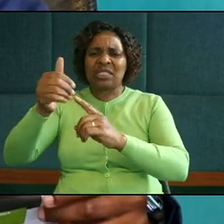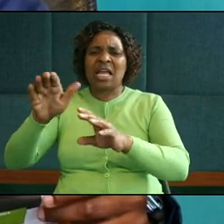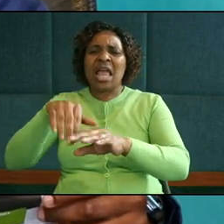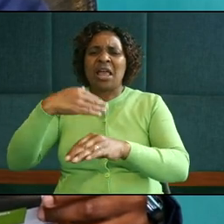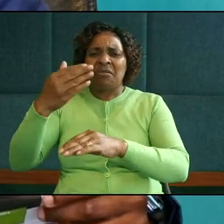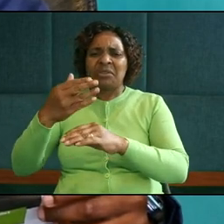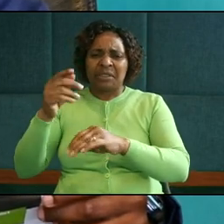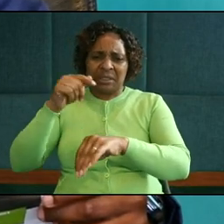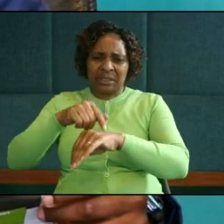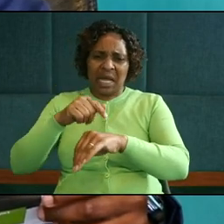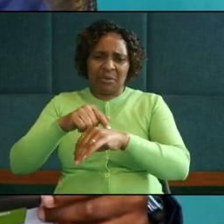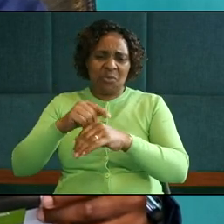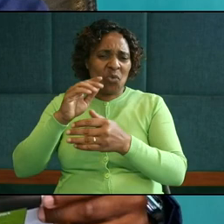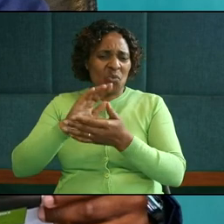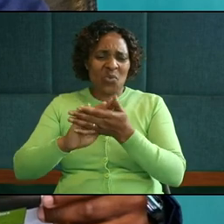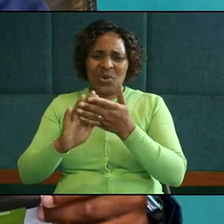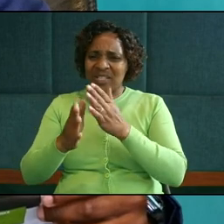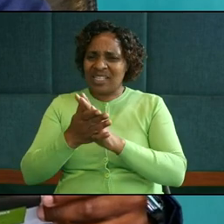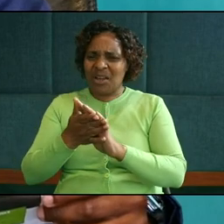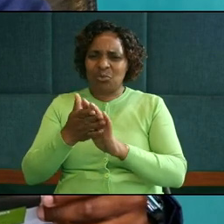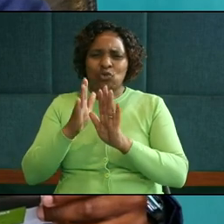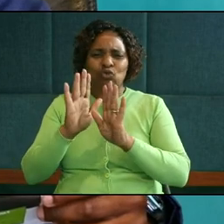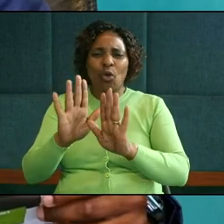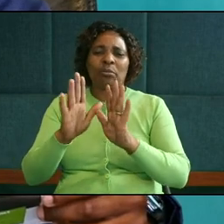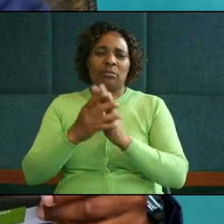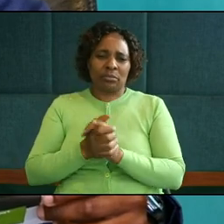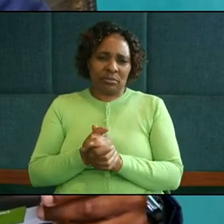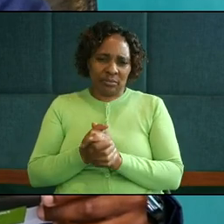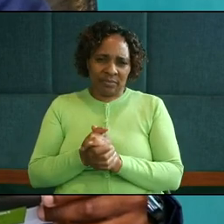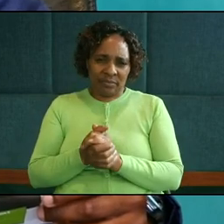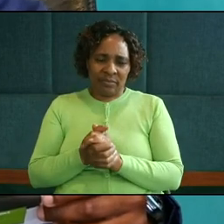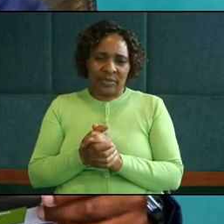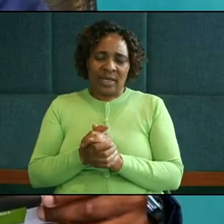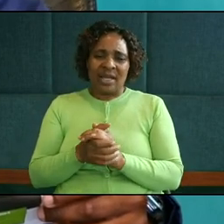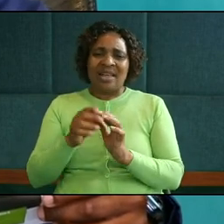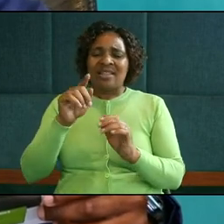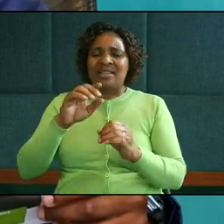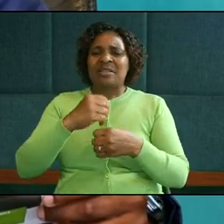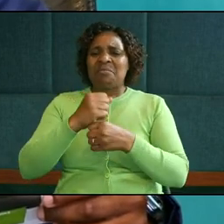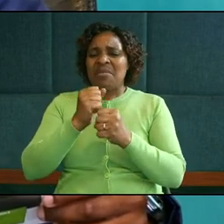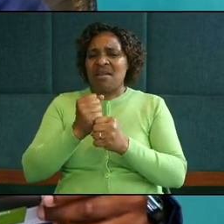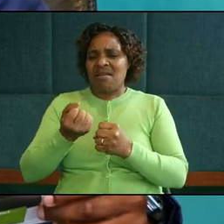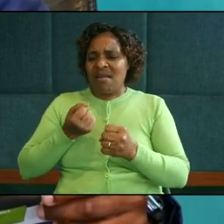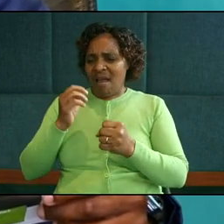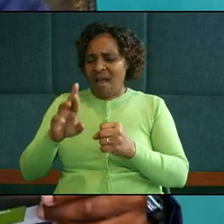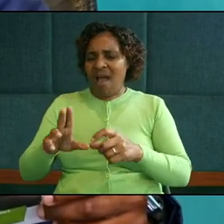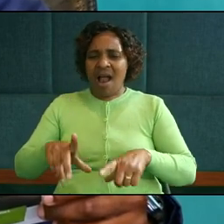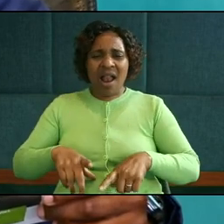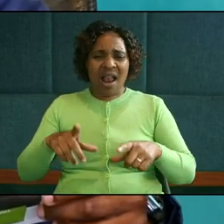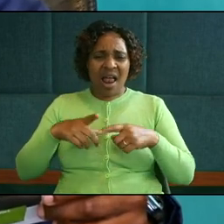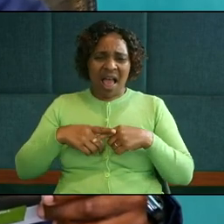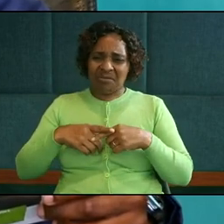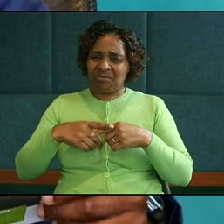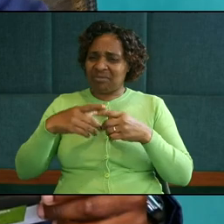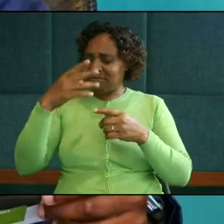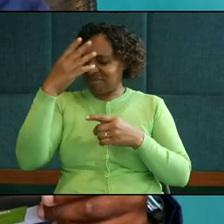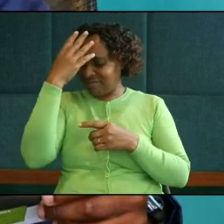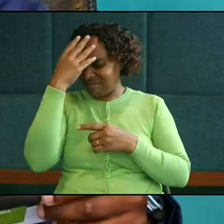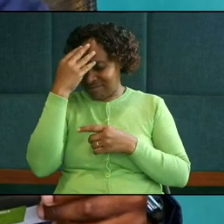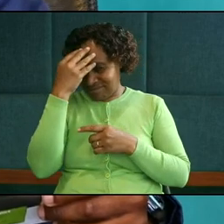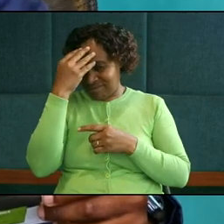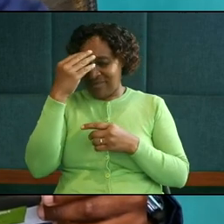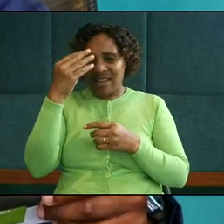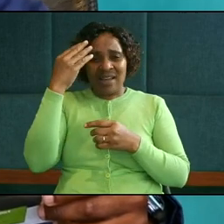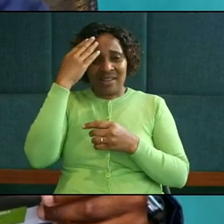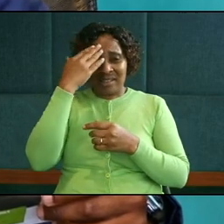single day without relenting, right? And this made her life a misery. She was absolutely miserable.